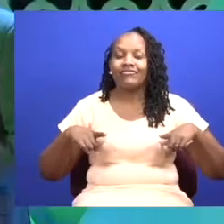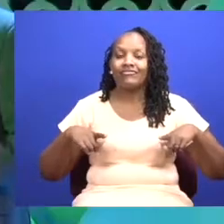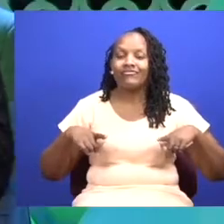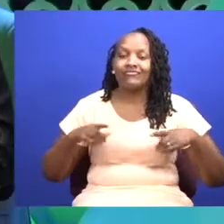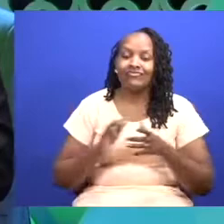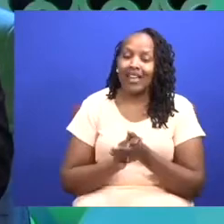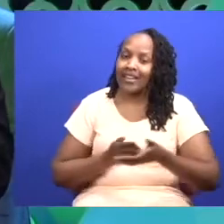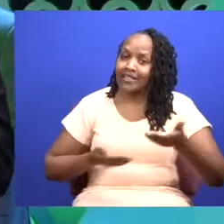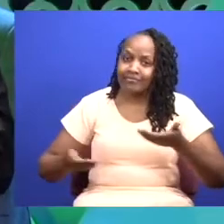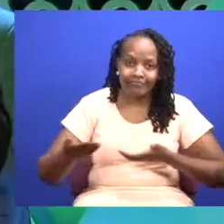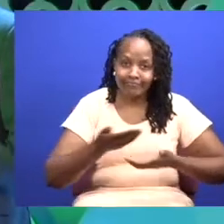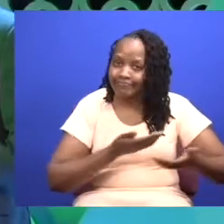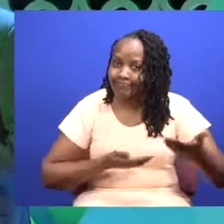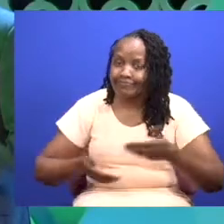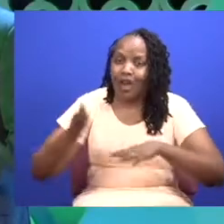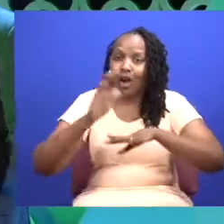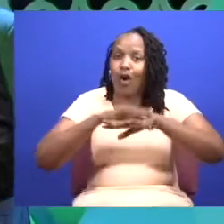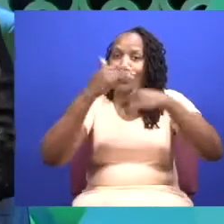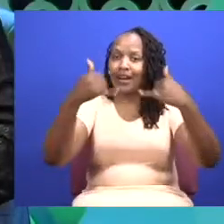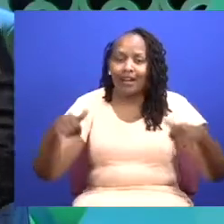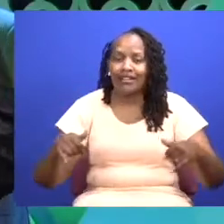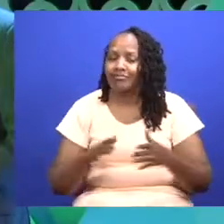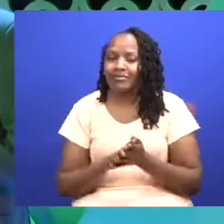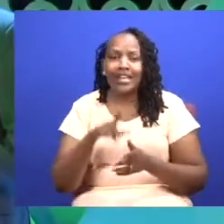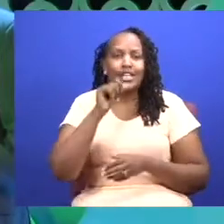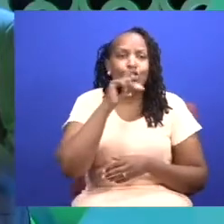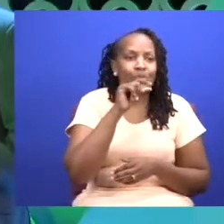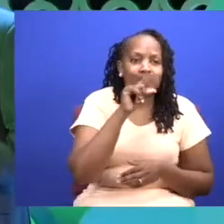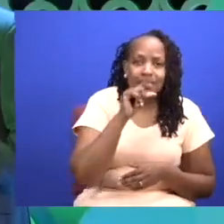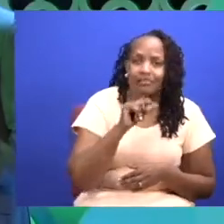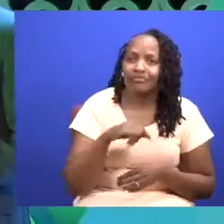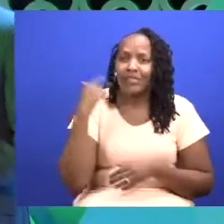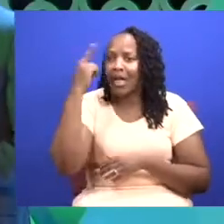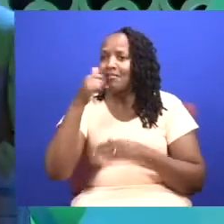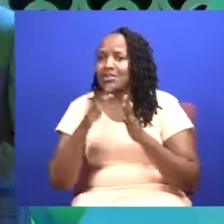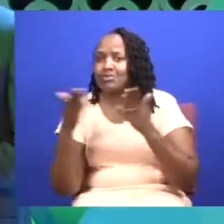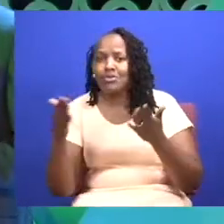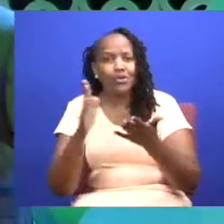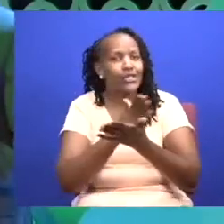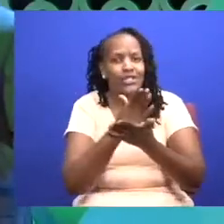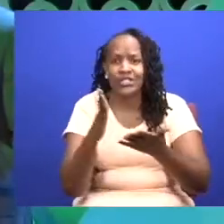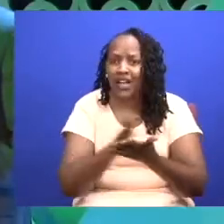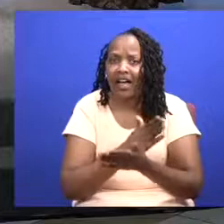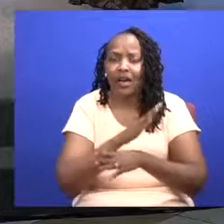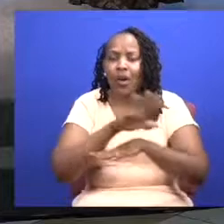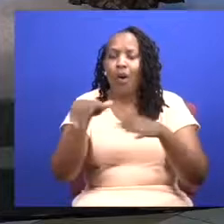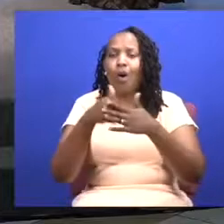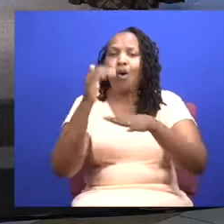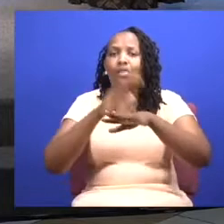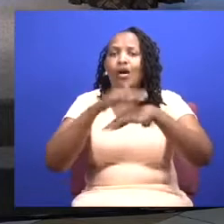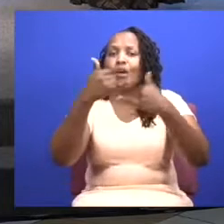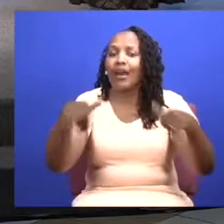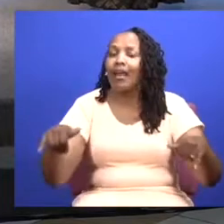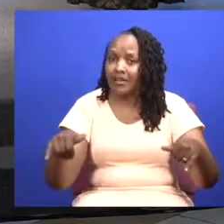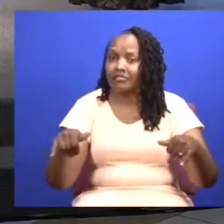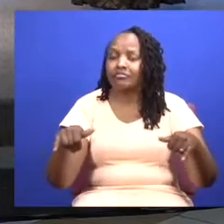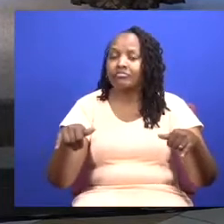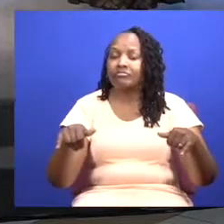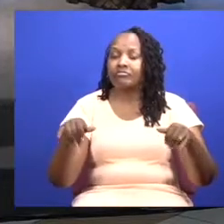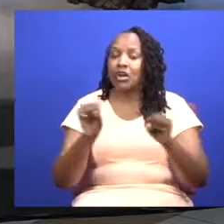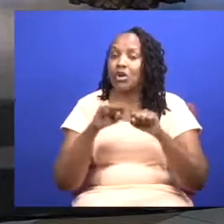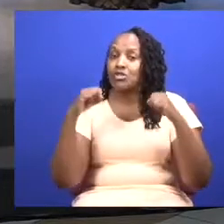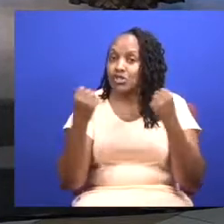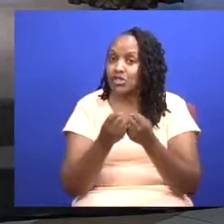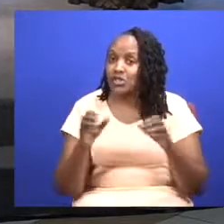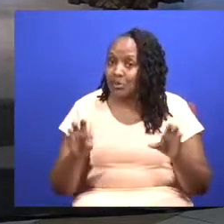your friends together. Let's tweet about this service. Let us occupy the airwaves and all the online platforms for Jesus. And